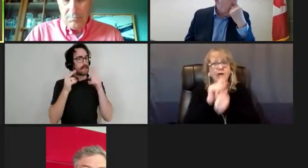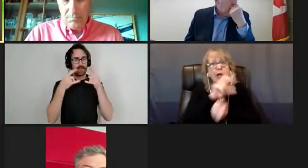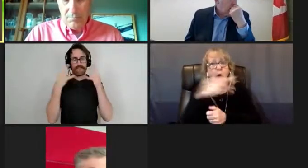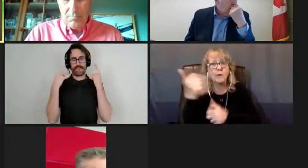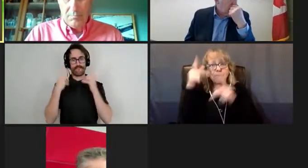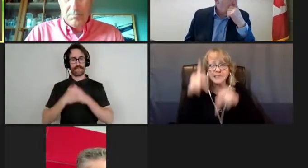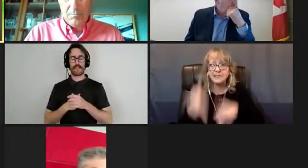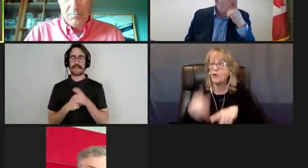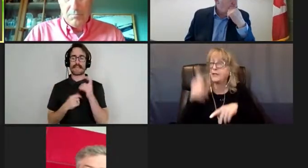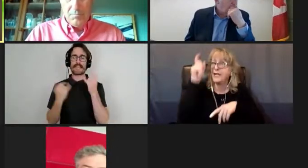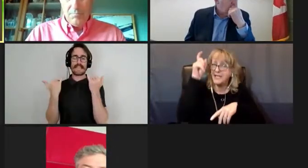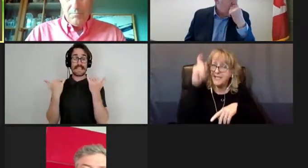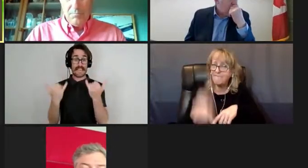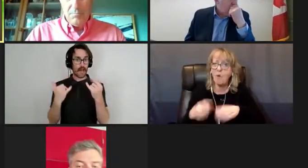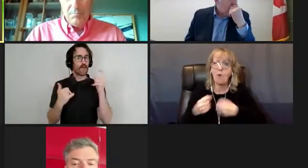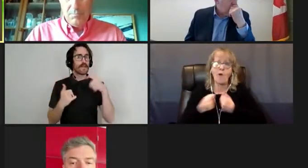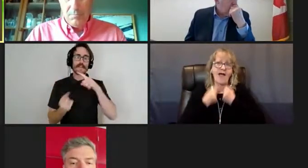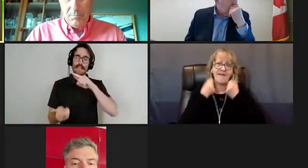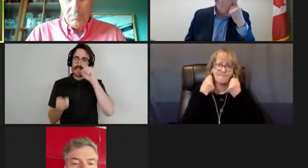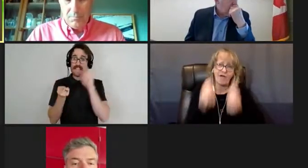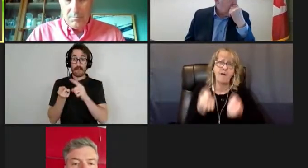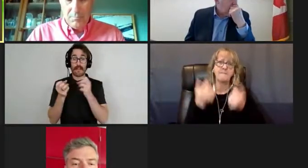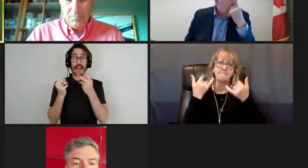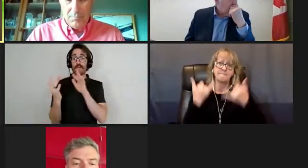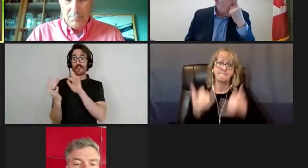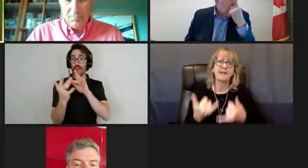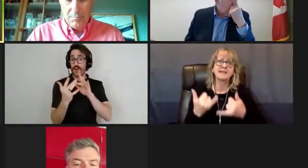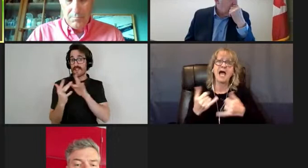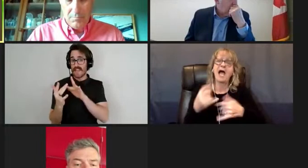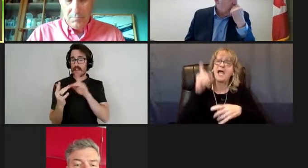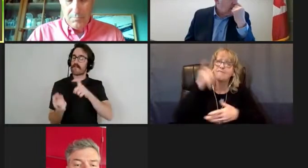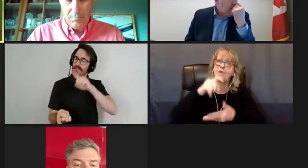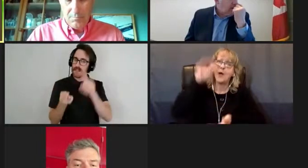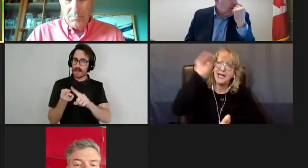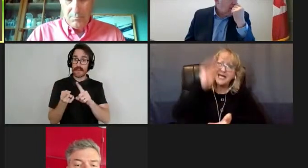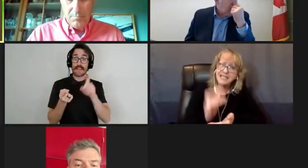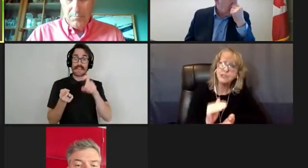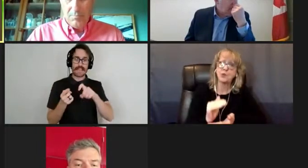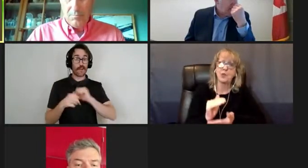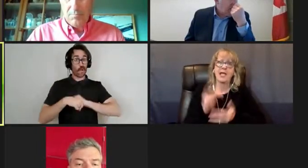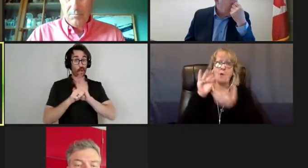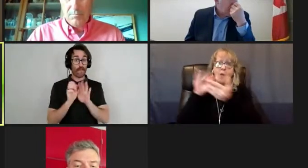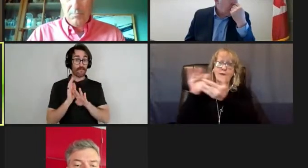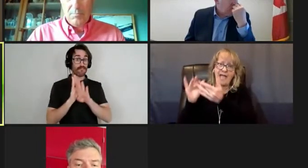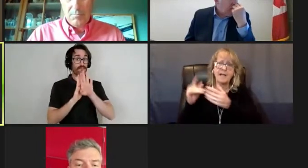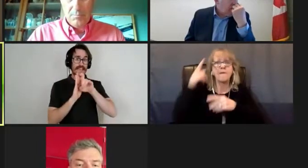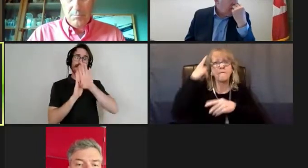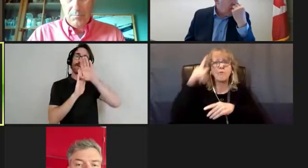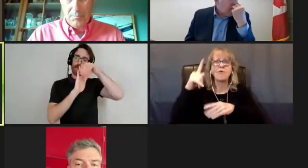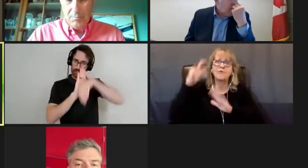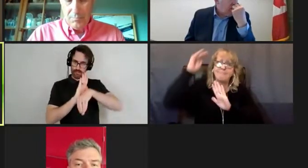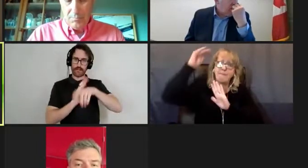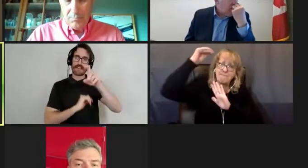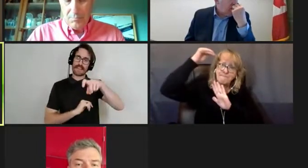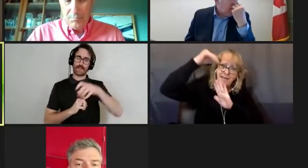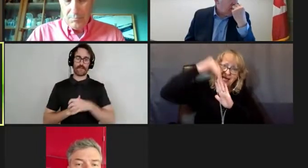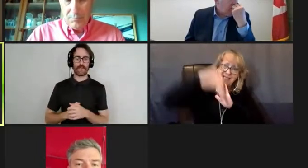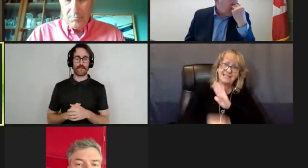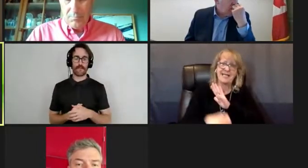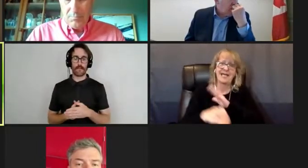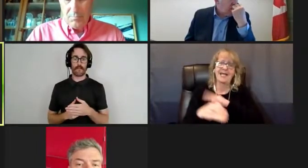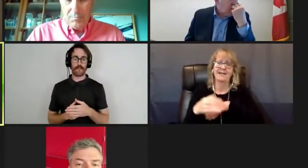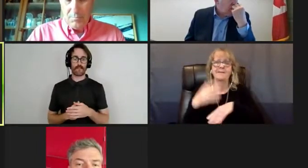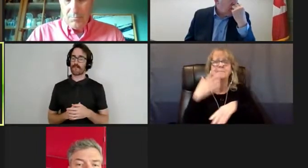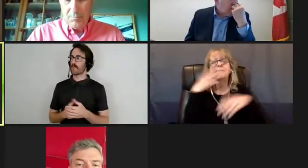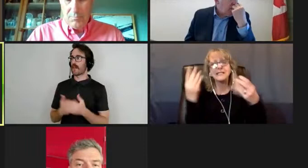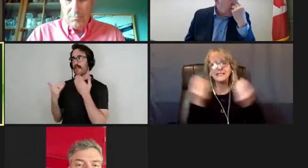of contacts, and bend this curve, because now is the time. Yeah, fantastic. And maybe one last point